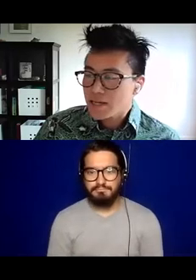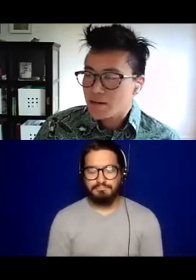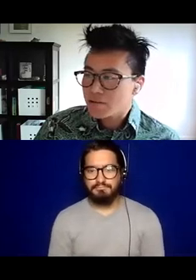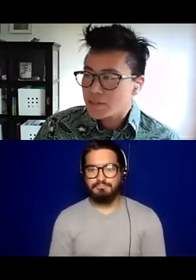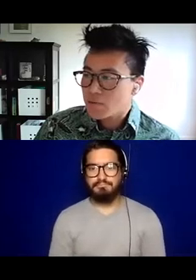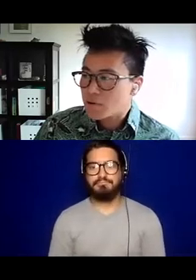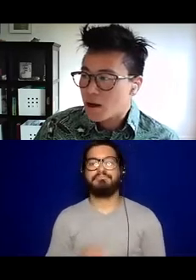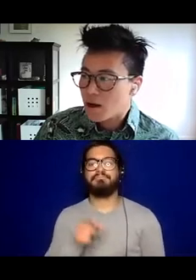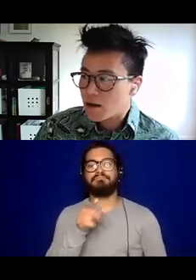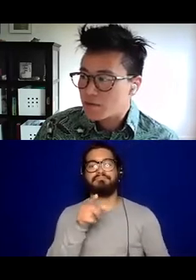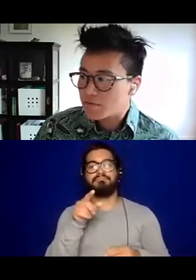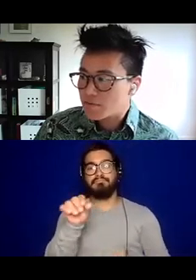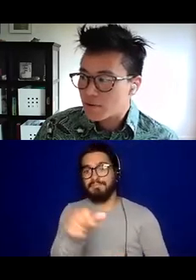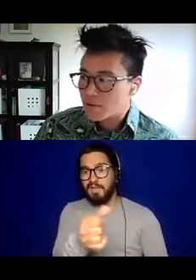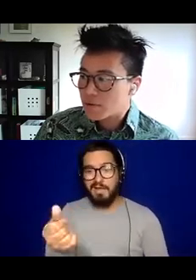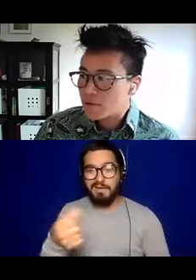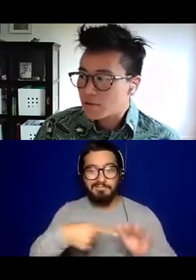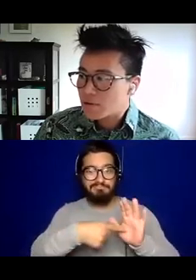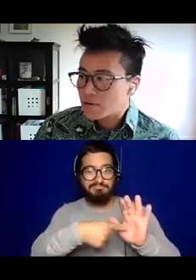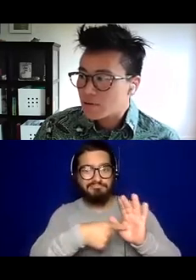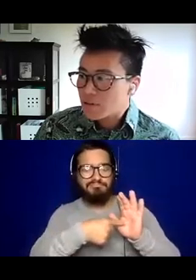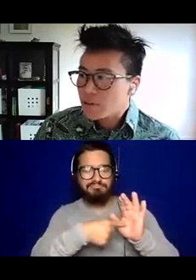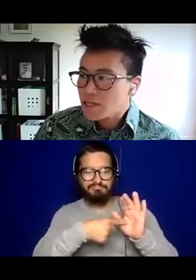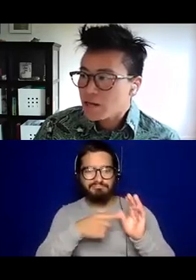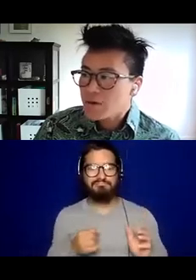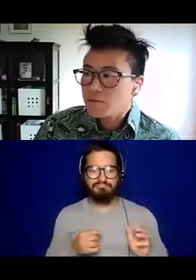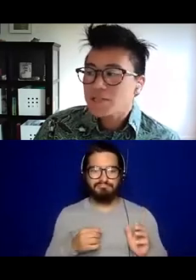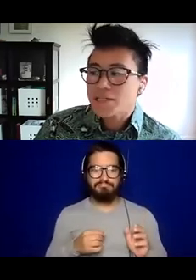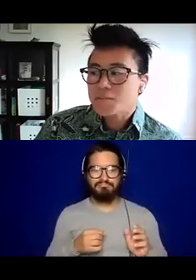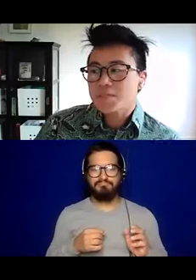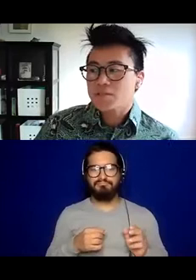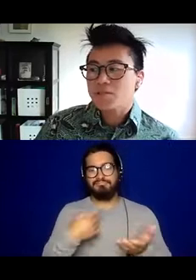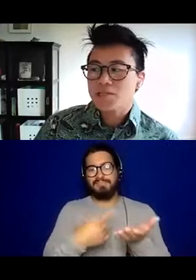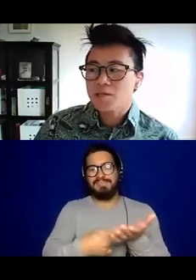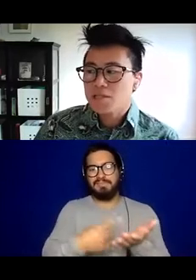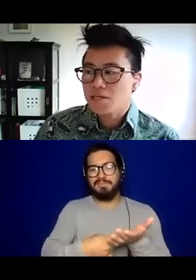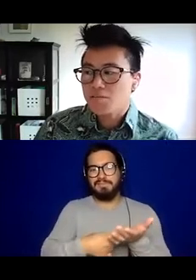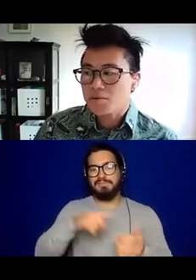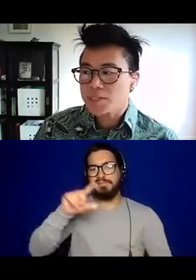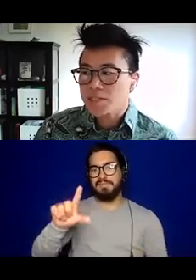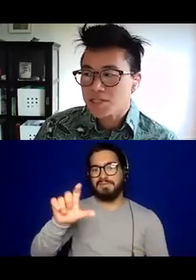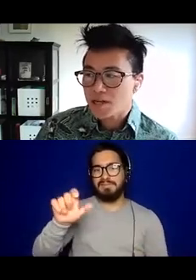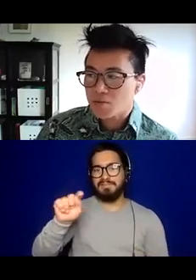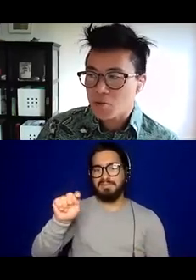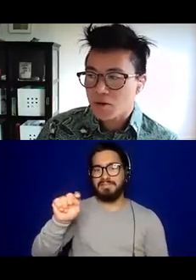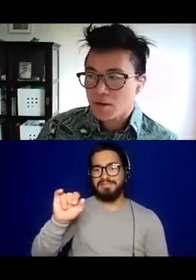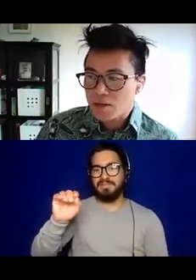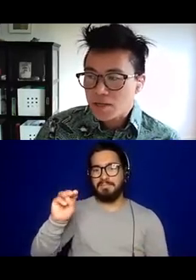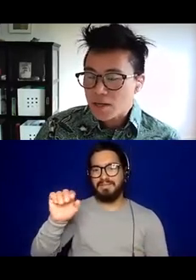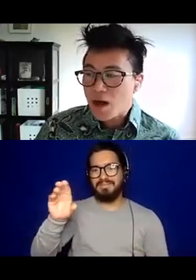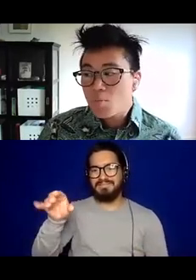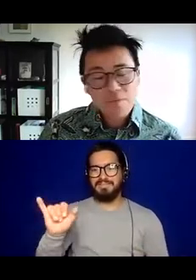Let's take another example of, let's talk about legitimacy of the organization and their